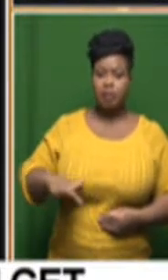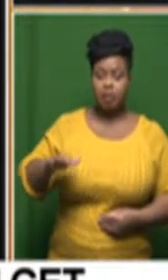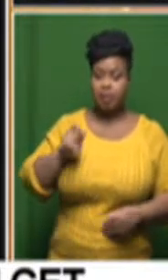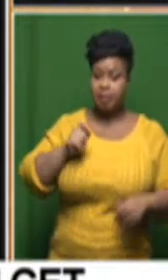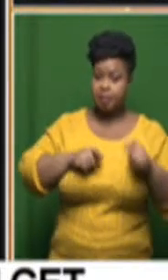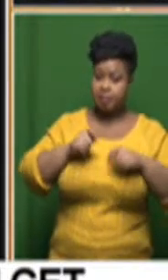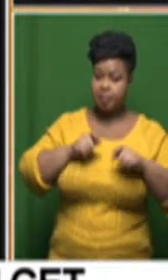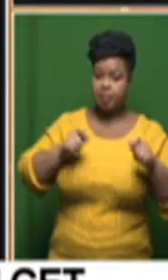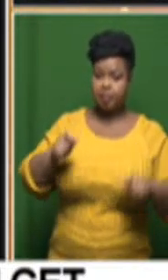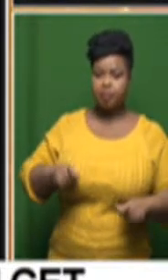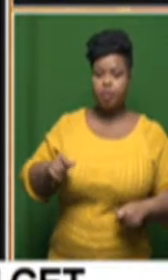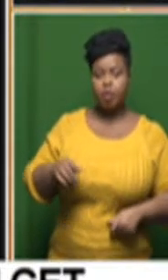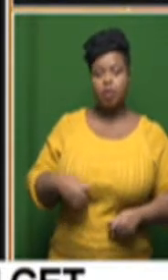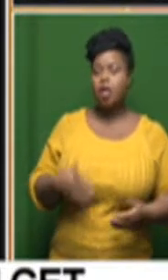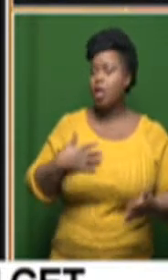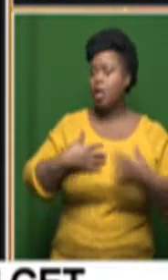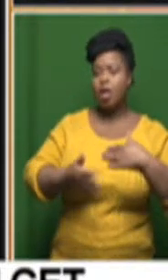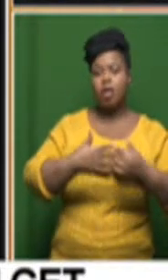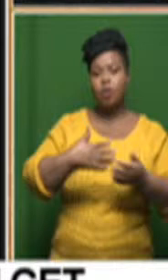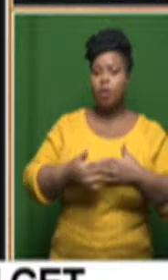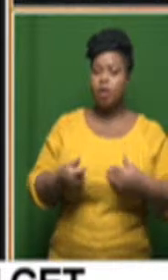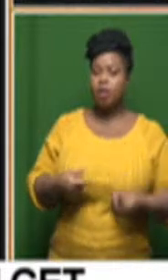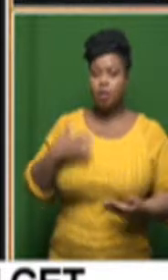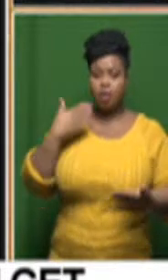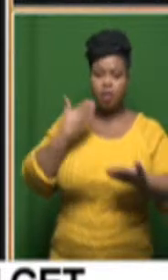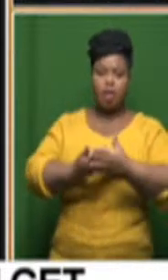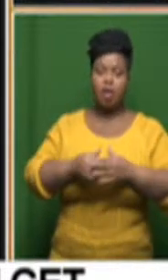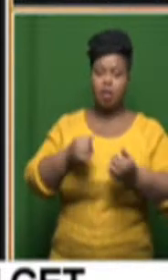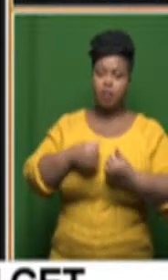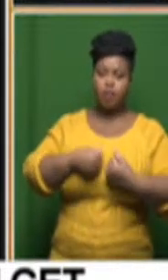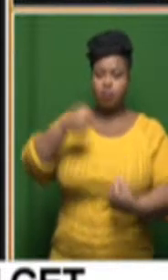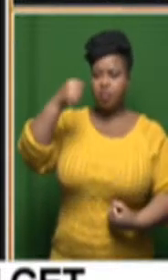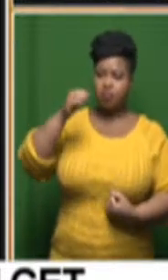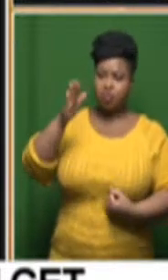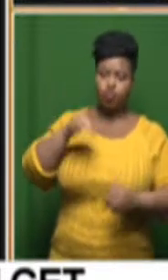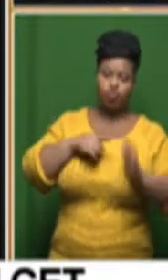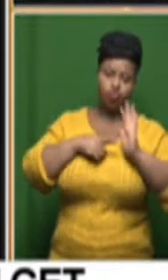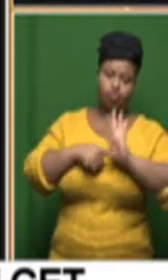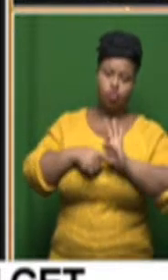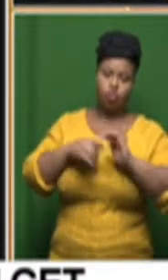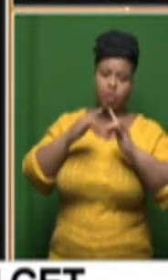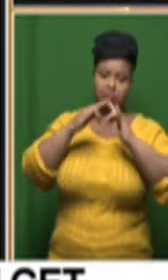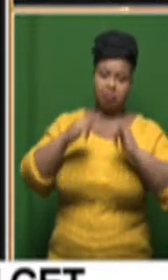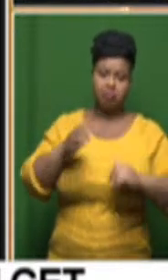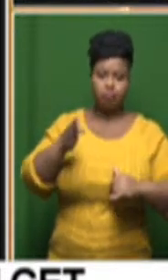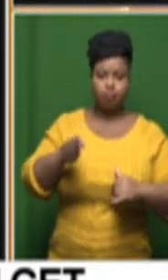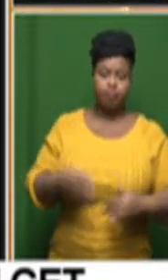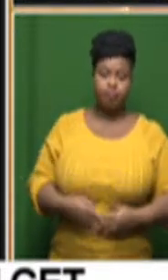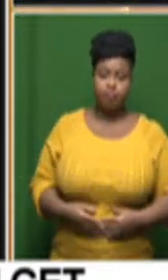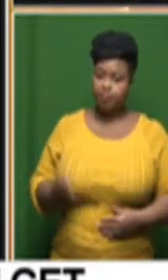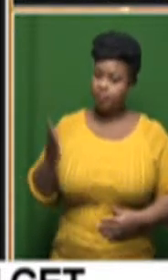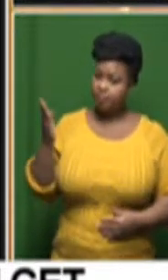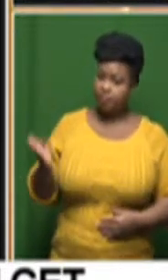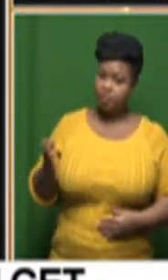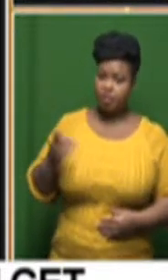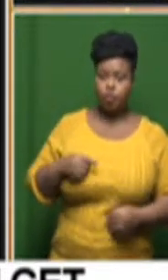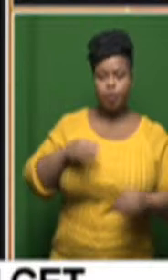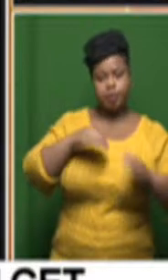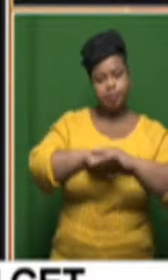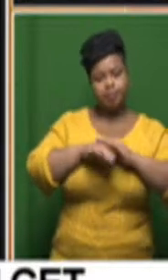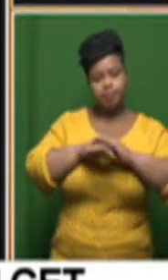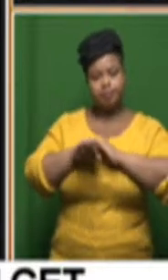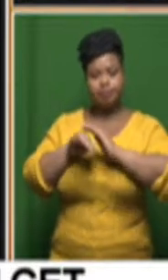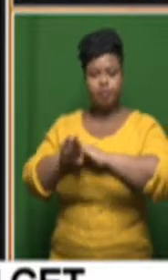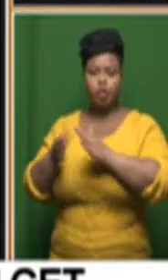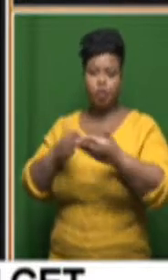people comes in everywhere where they can put up a stand, as they say, they will put it up. And this is where we go